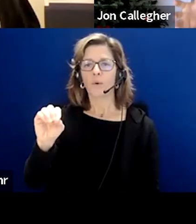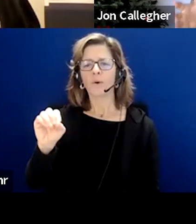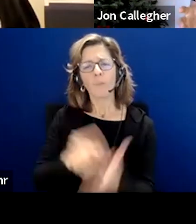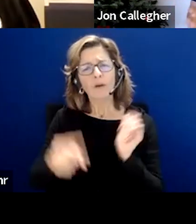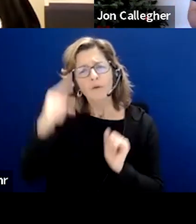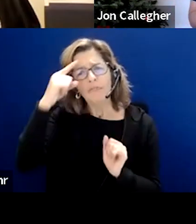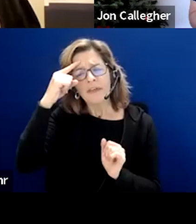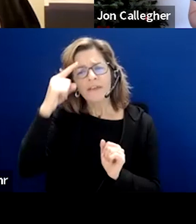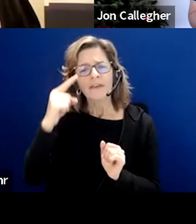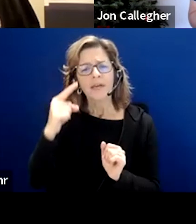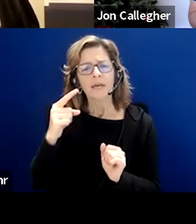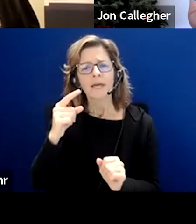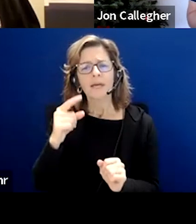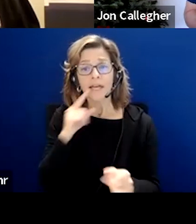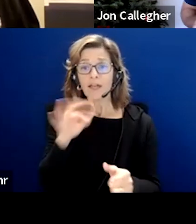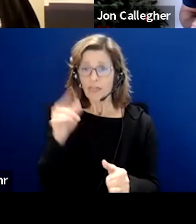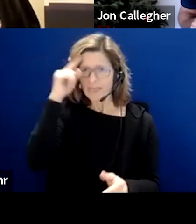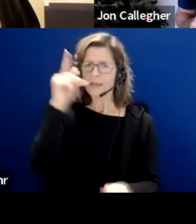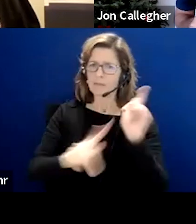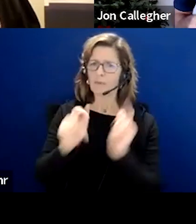this belief apparently far from reality?